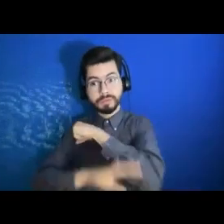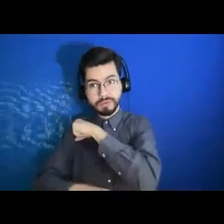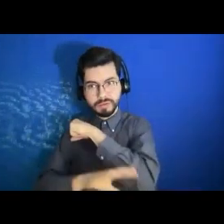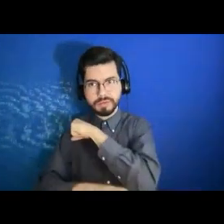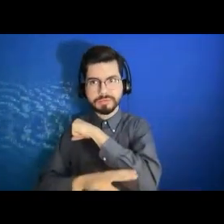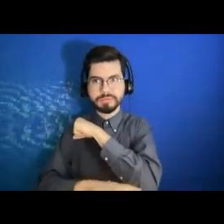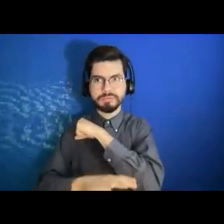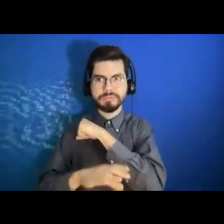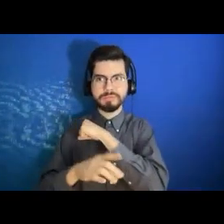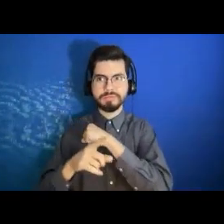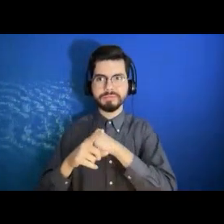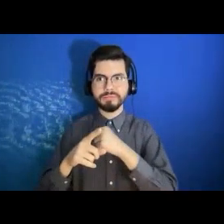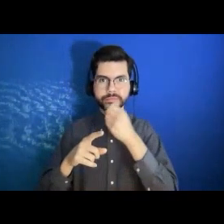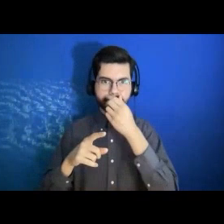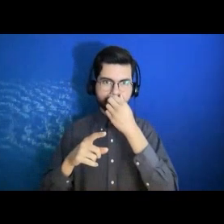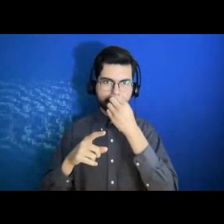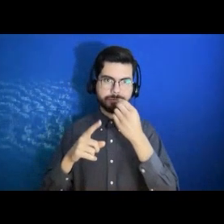really that convincing.